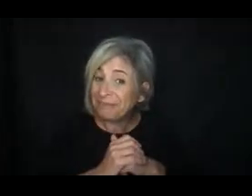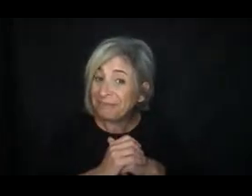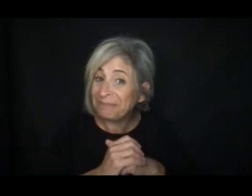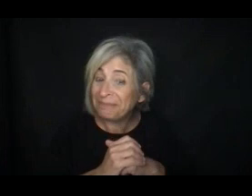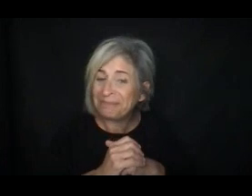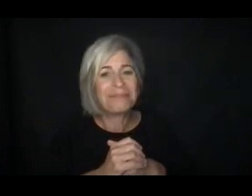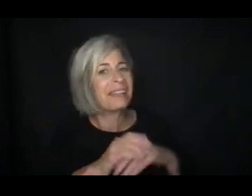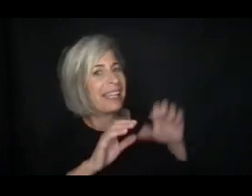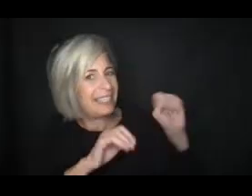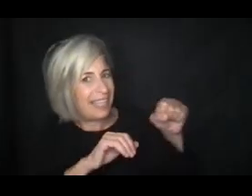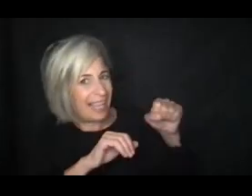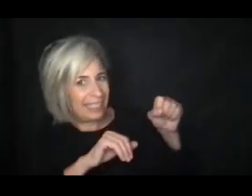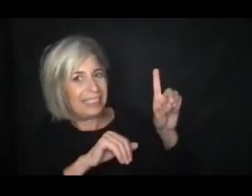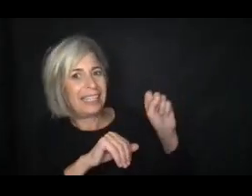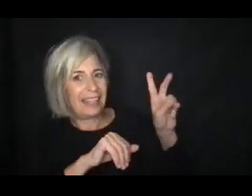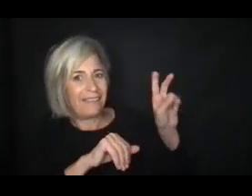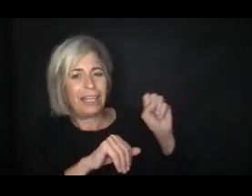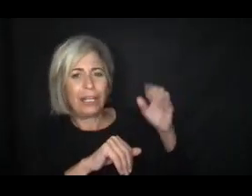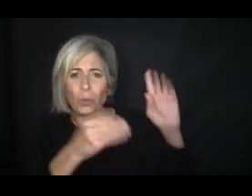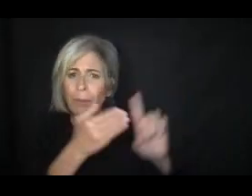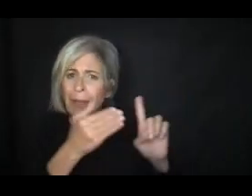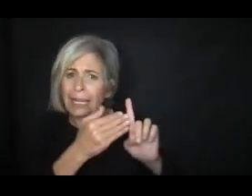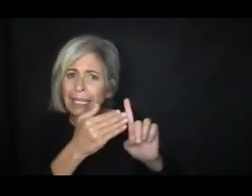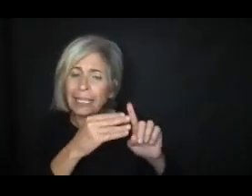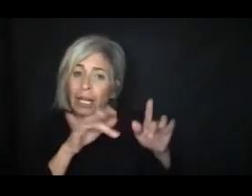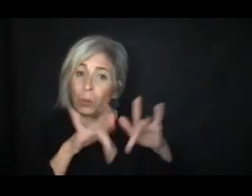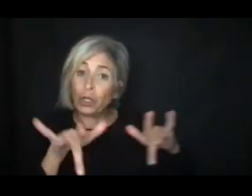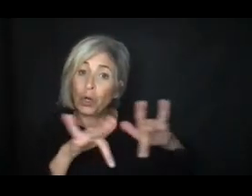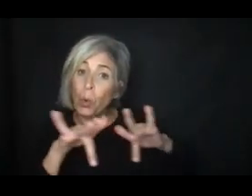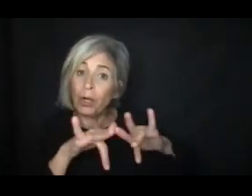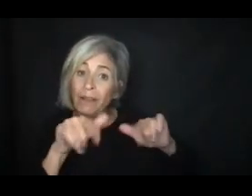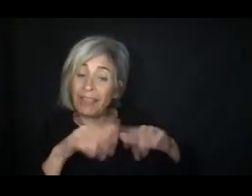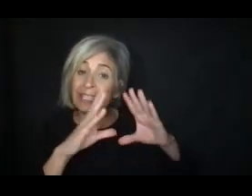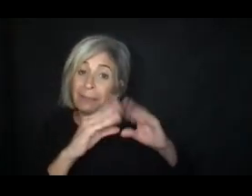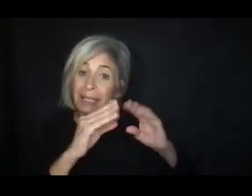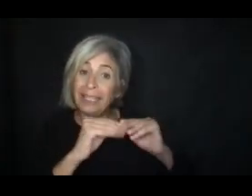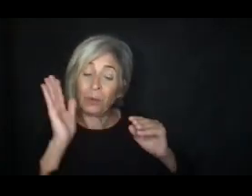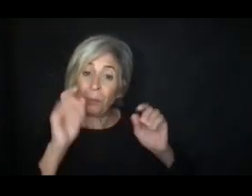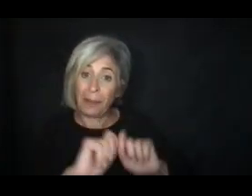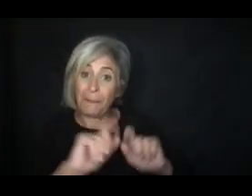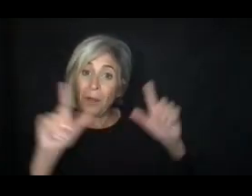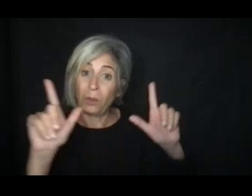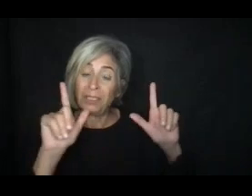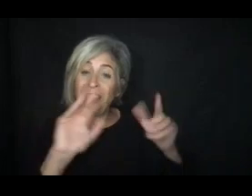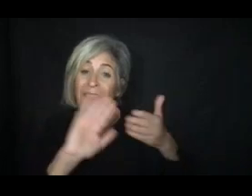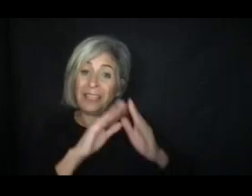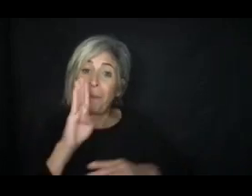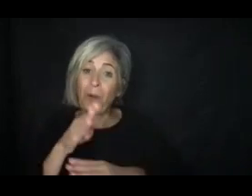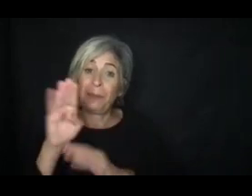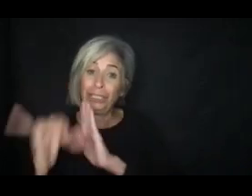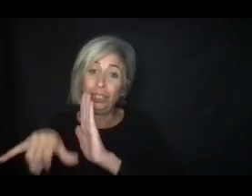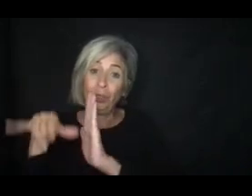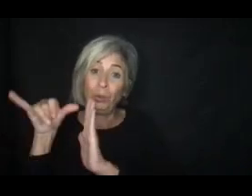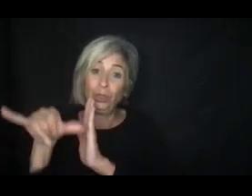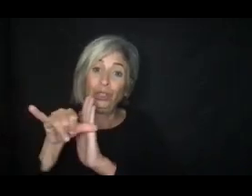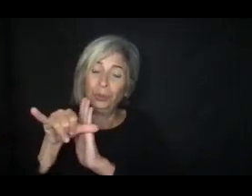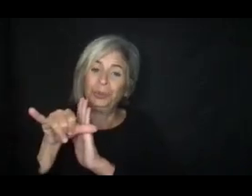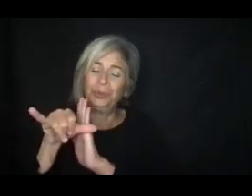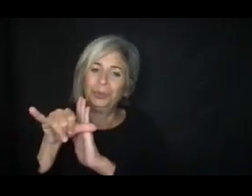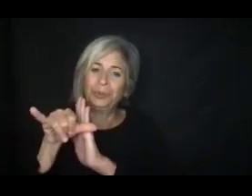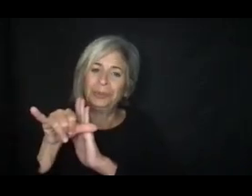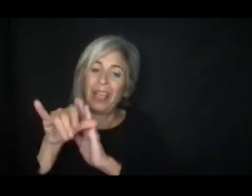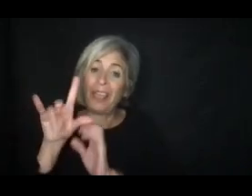Yes, David. As a reminder, a recorded version of this session will be posted to the City of Boynton Beach's YouTube channel. Links